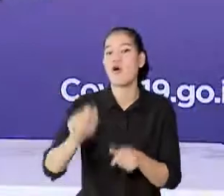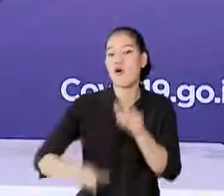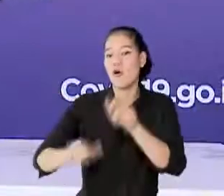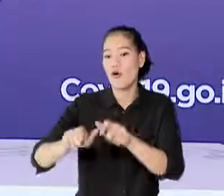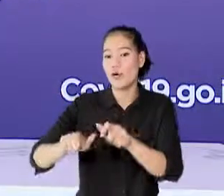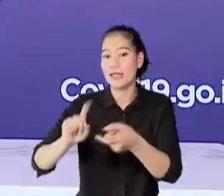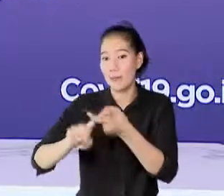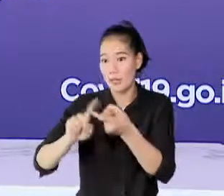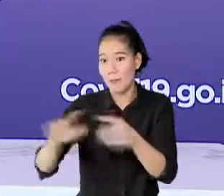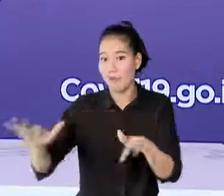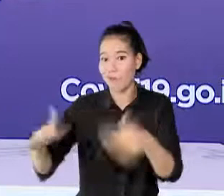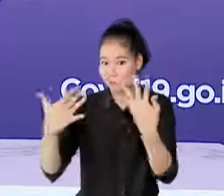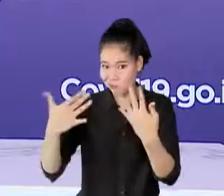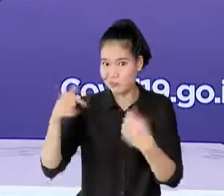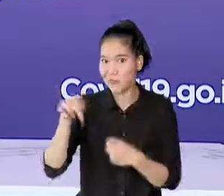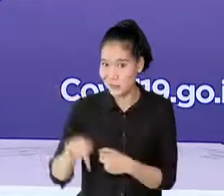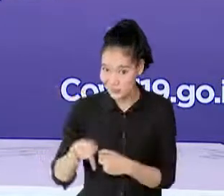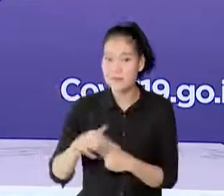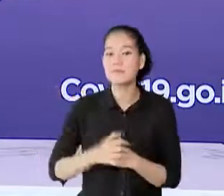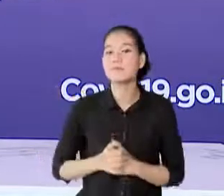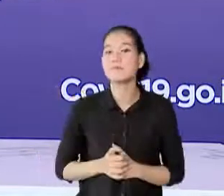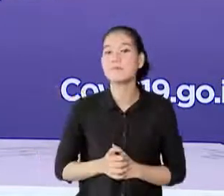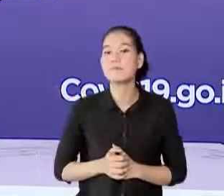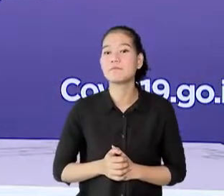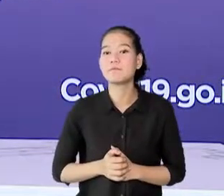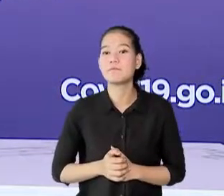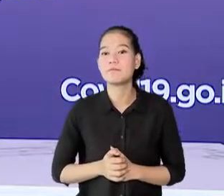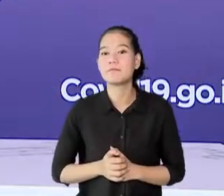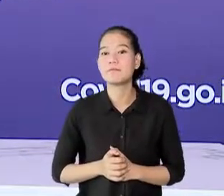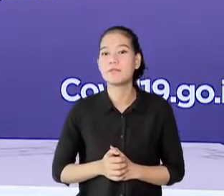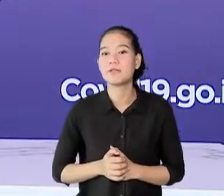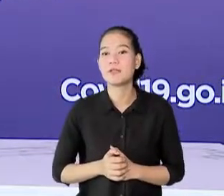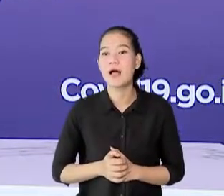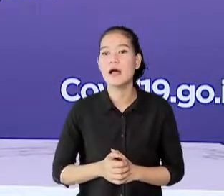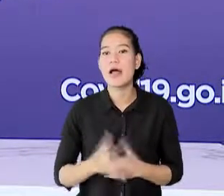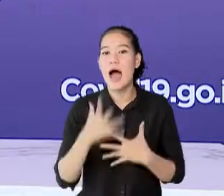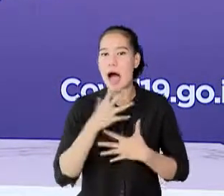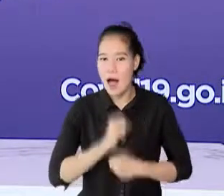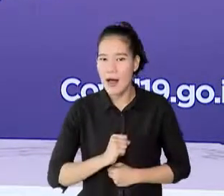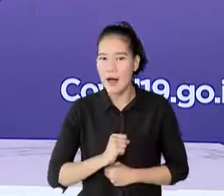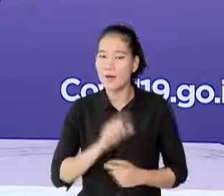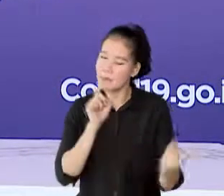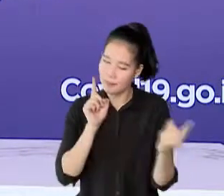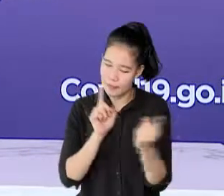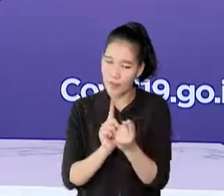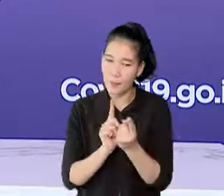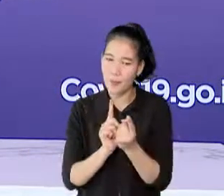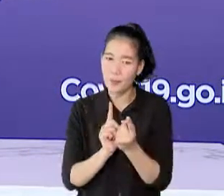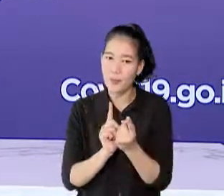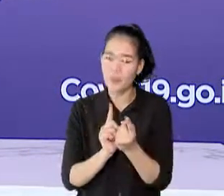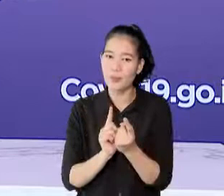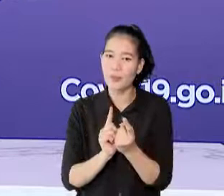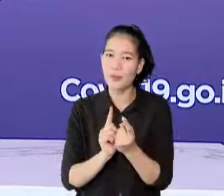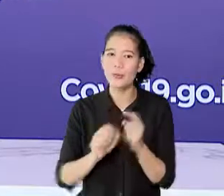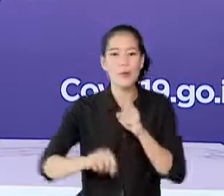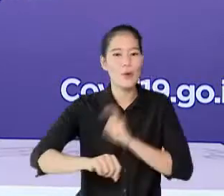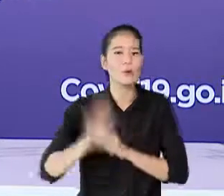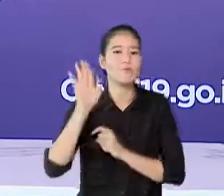attending these sessions. Hopefully it's clear, and let's cooperate for the future sessions. Thank you very